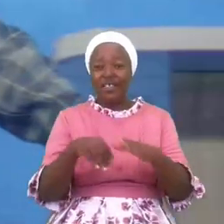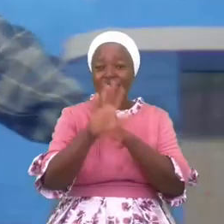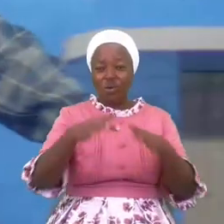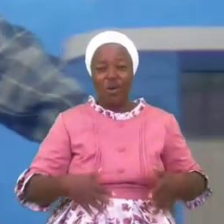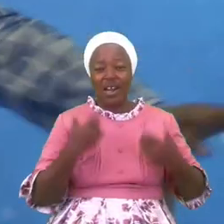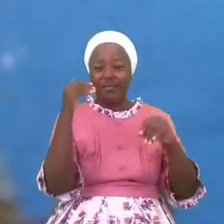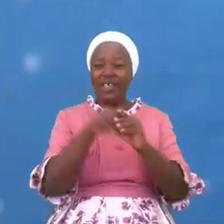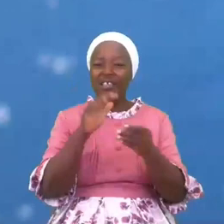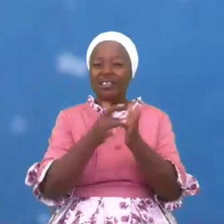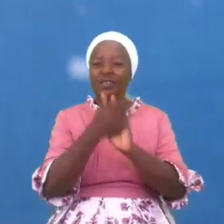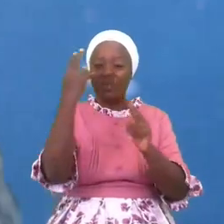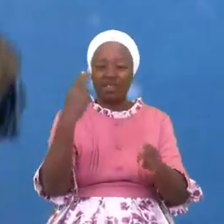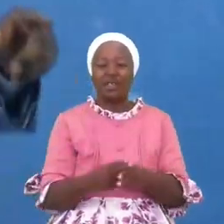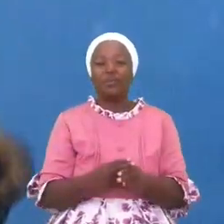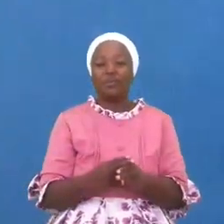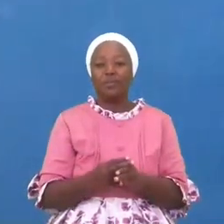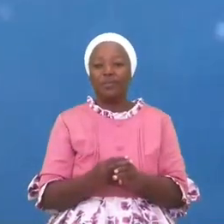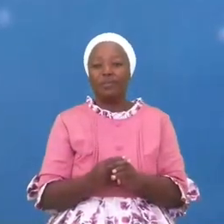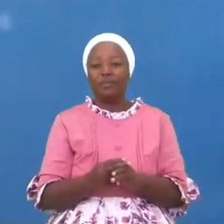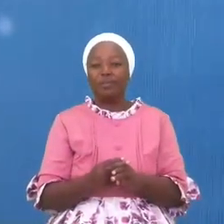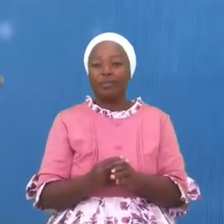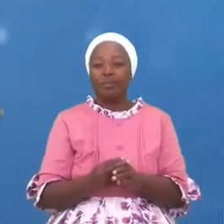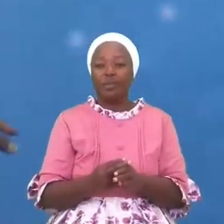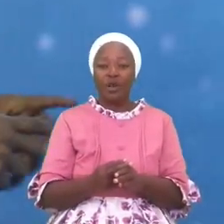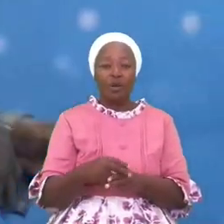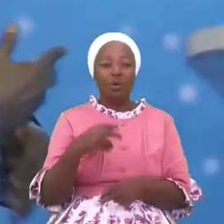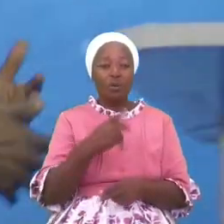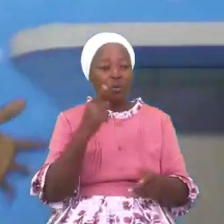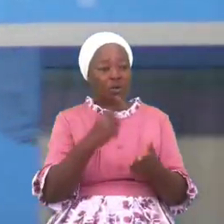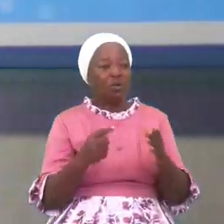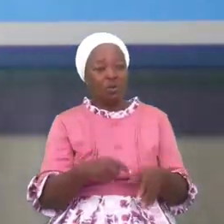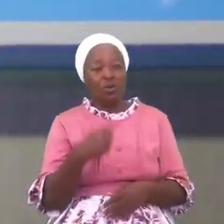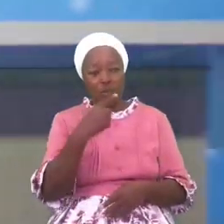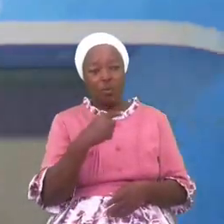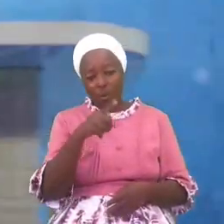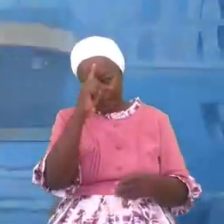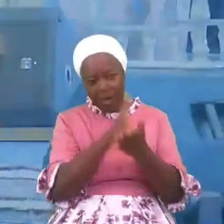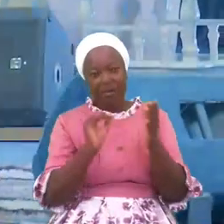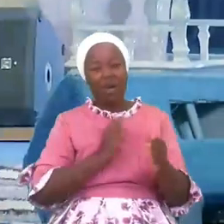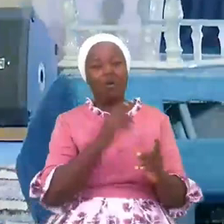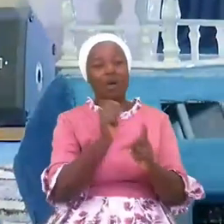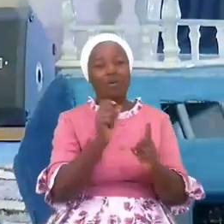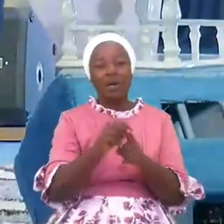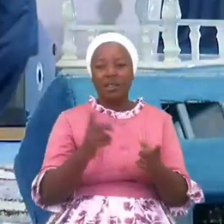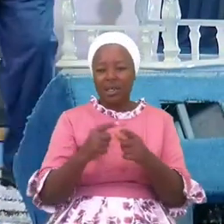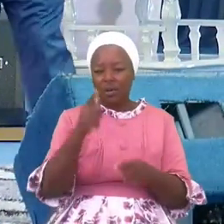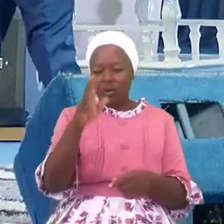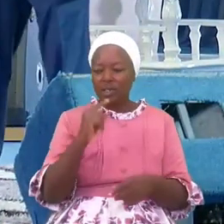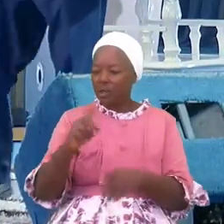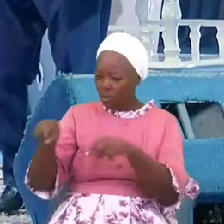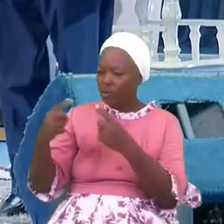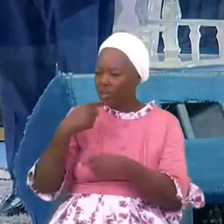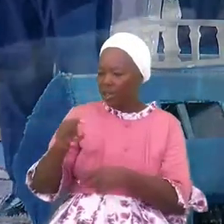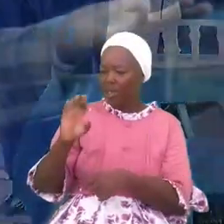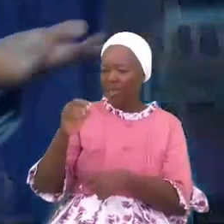believed our report. And then God said, go tell Ezekiah, I add 15 years to your days. And